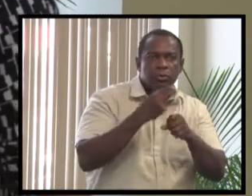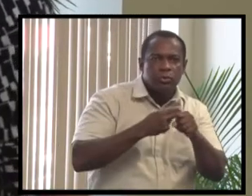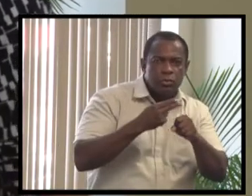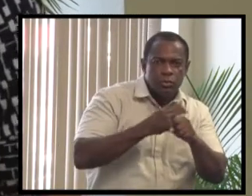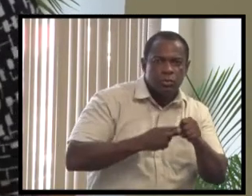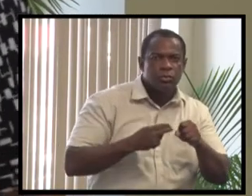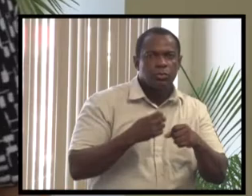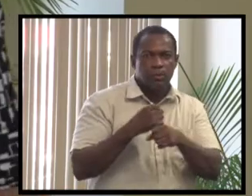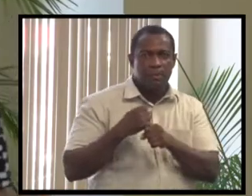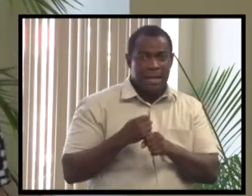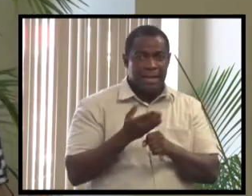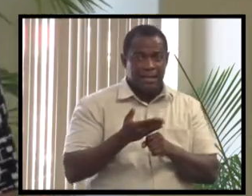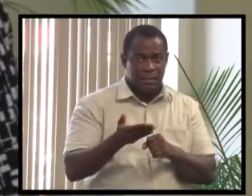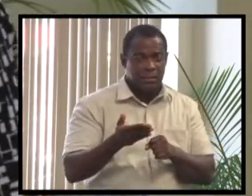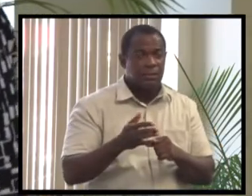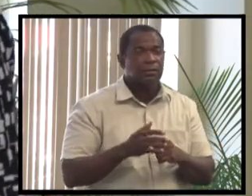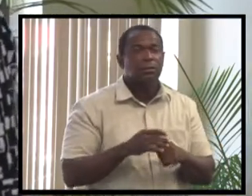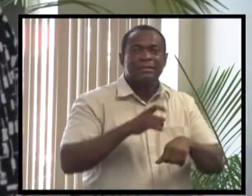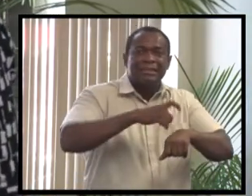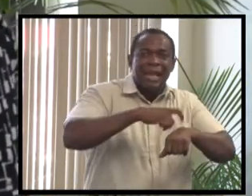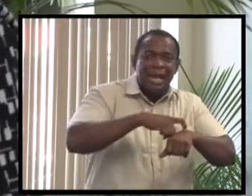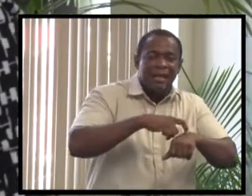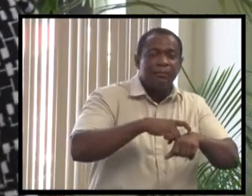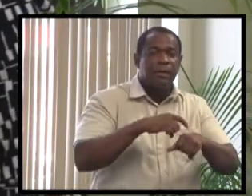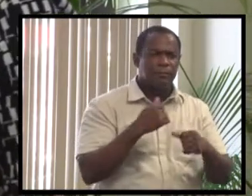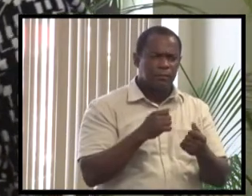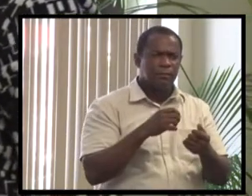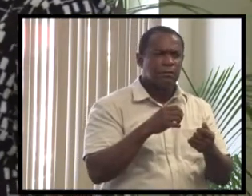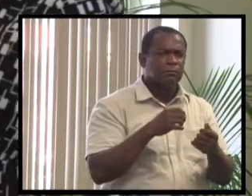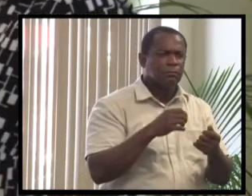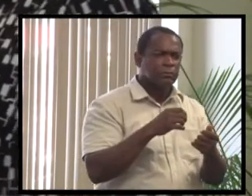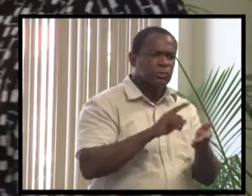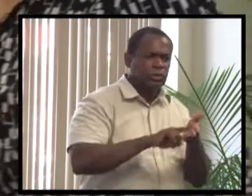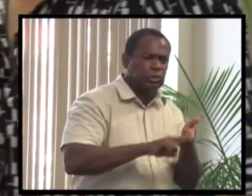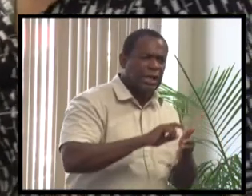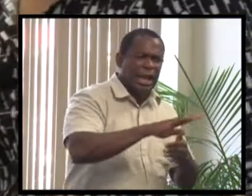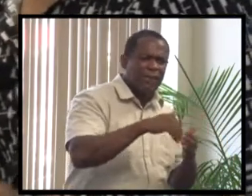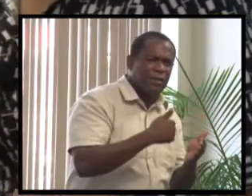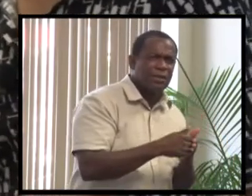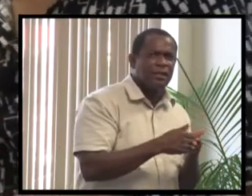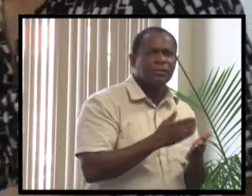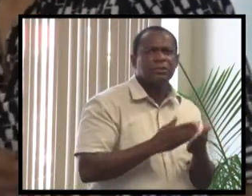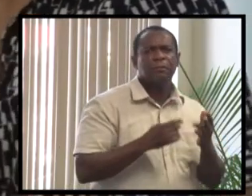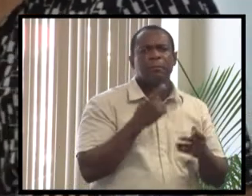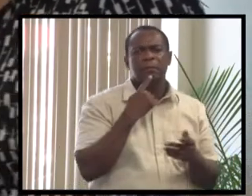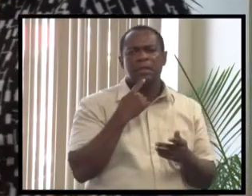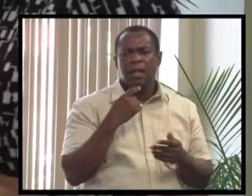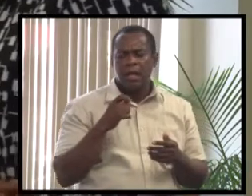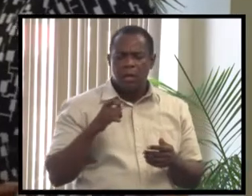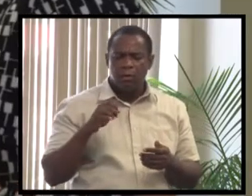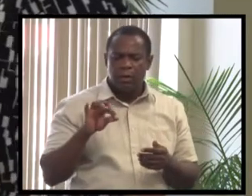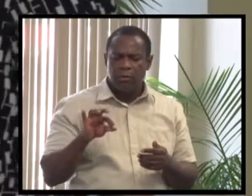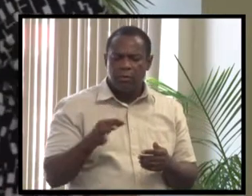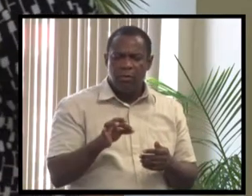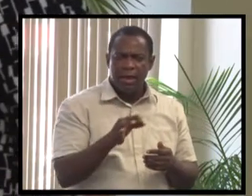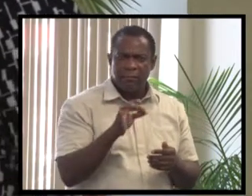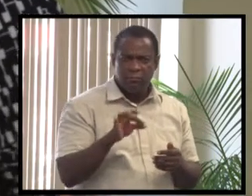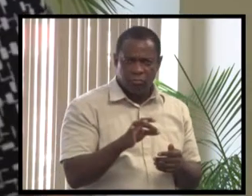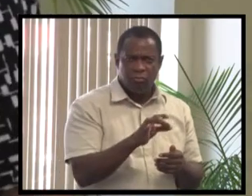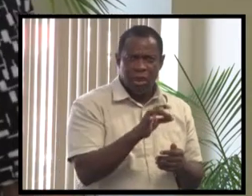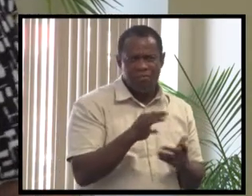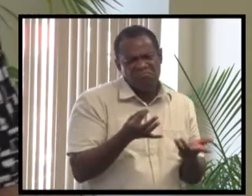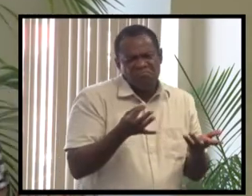to make this item? Much time did I spend? So you really need to track. People like, tread is tread, I'm really gonna count that in it.